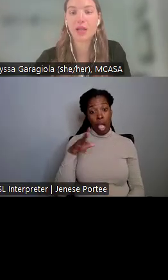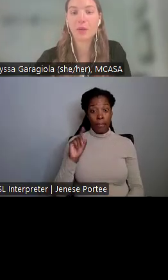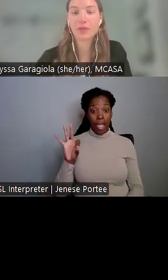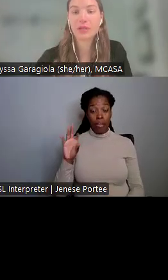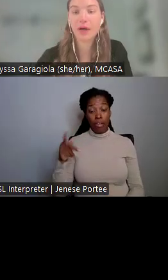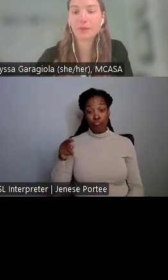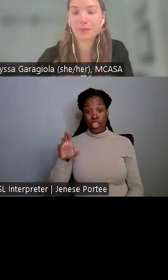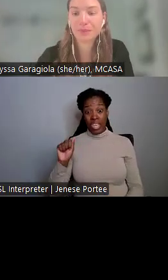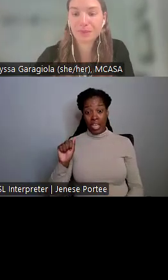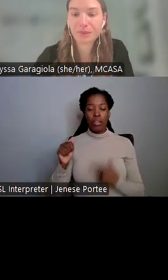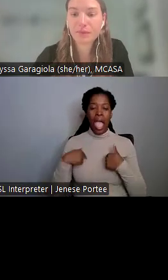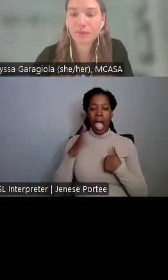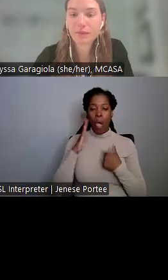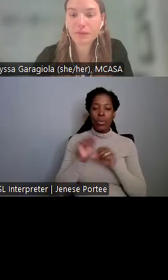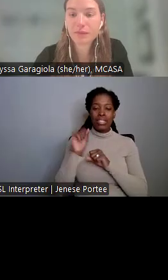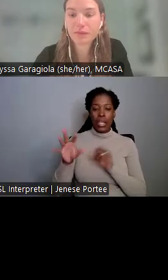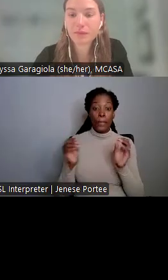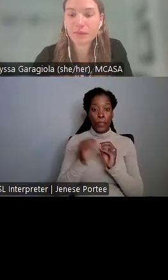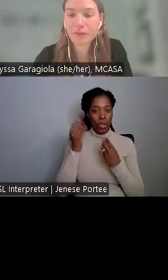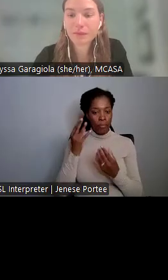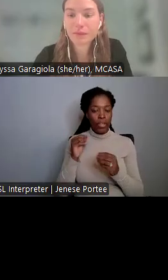in the follow-up email.